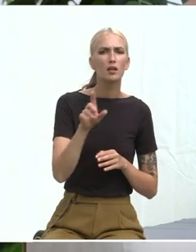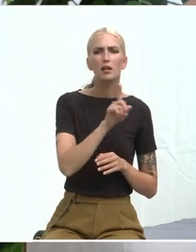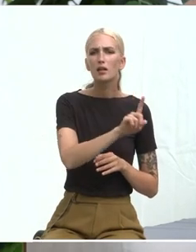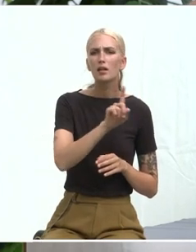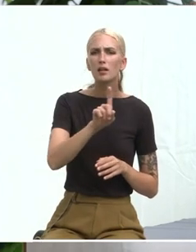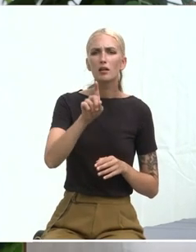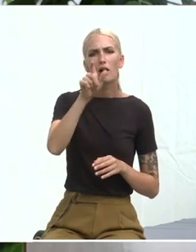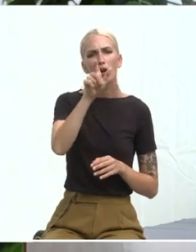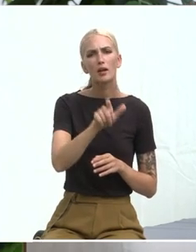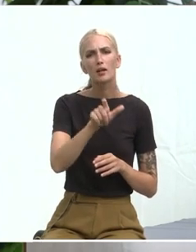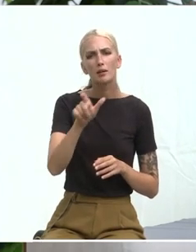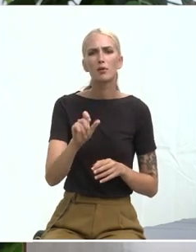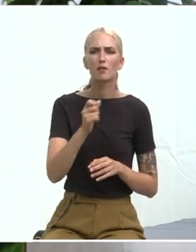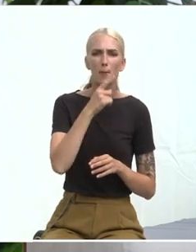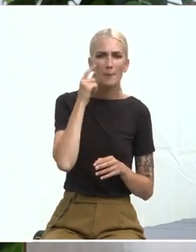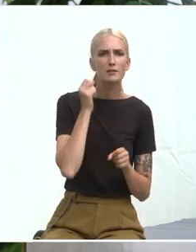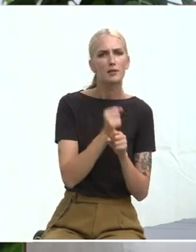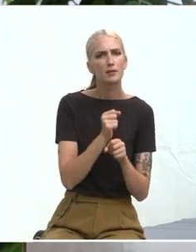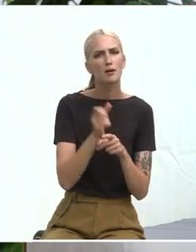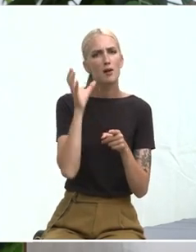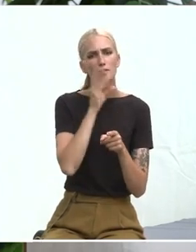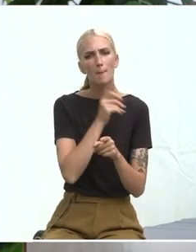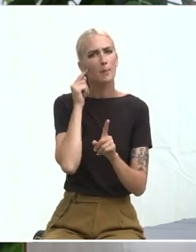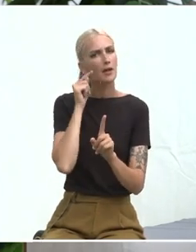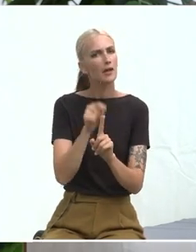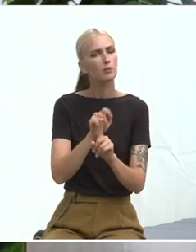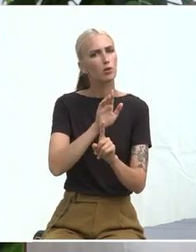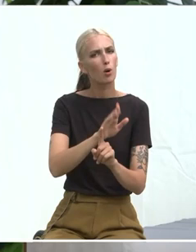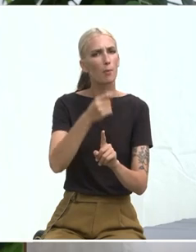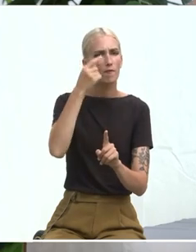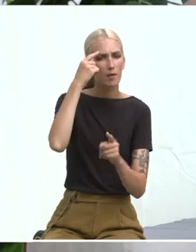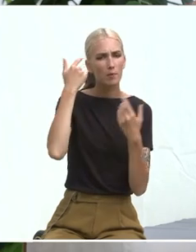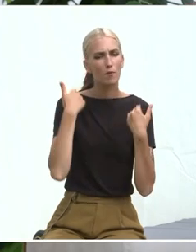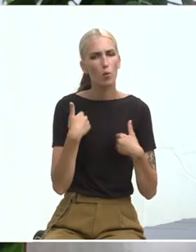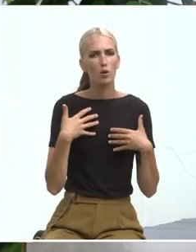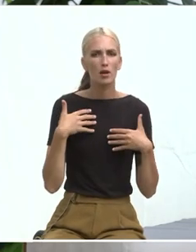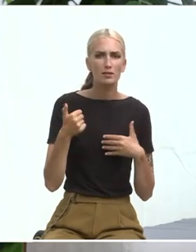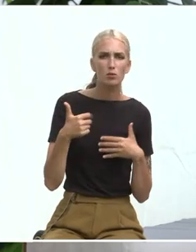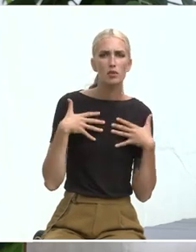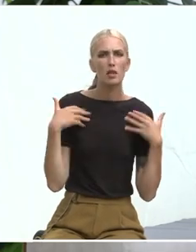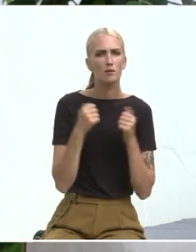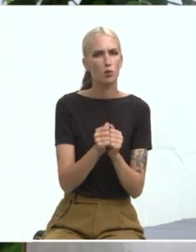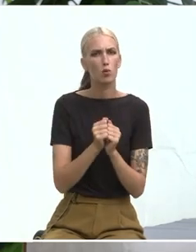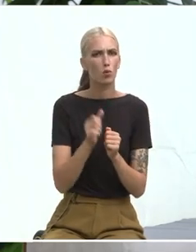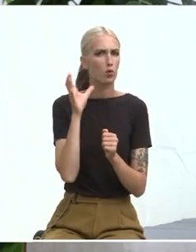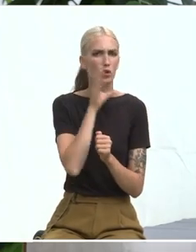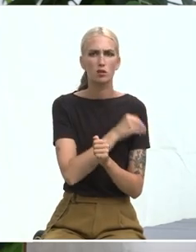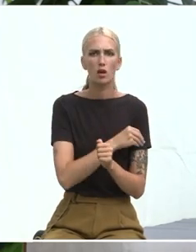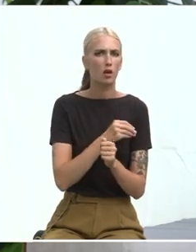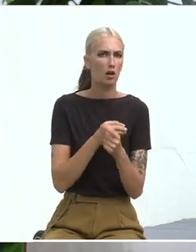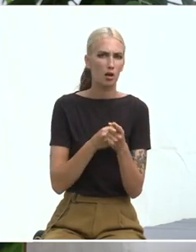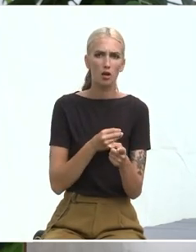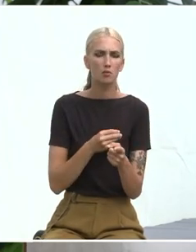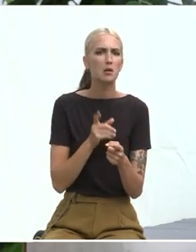to maintain his mental, physical, sexual, doesn't matter, his health? So maybe just a kind of